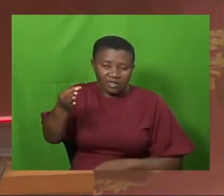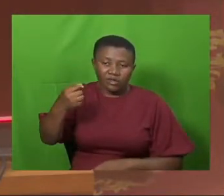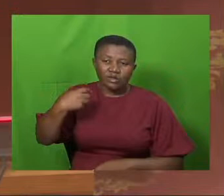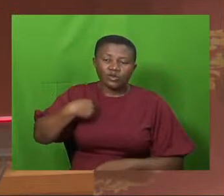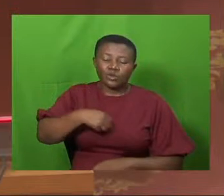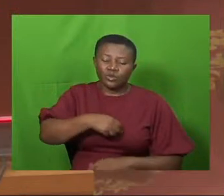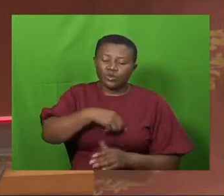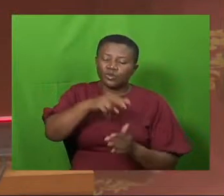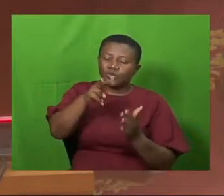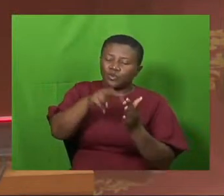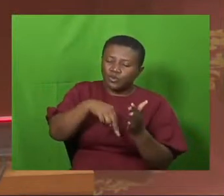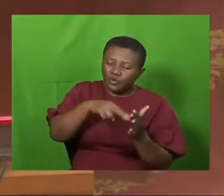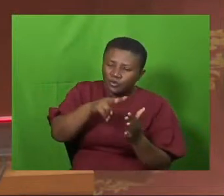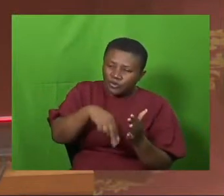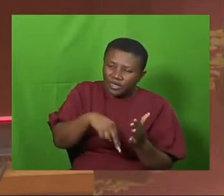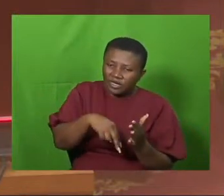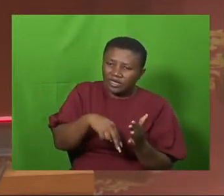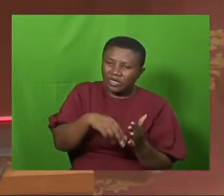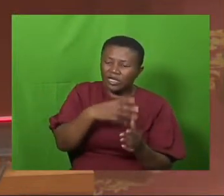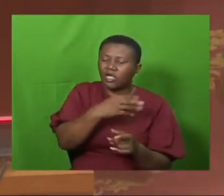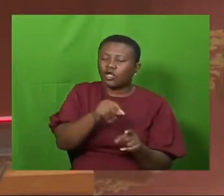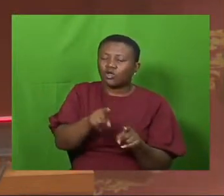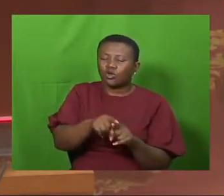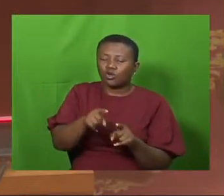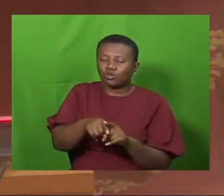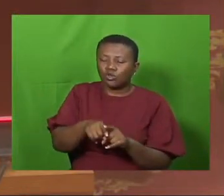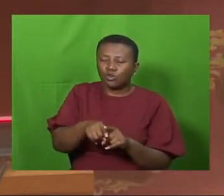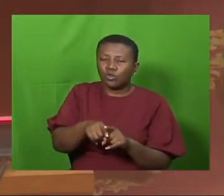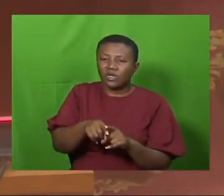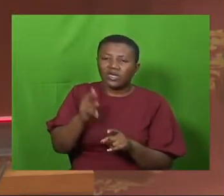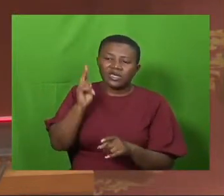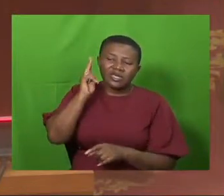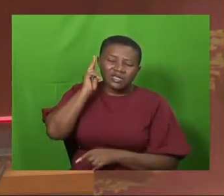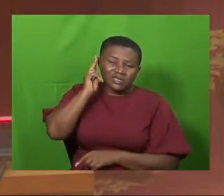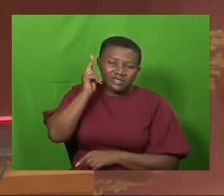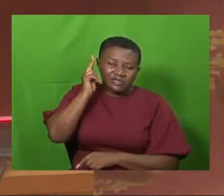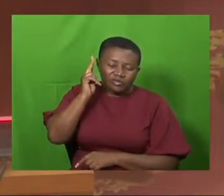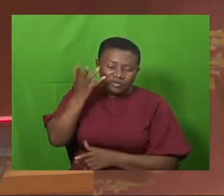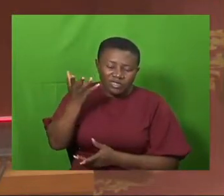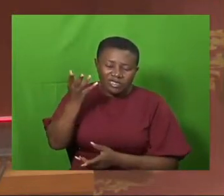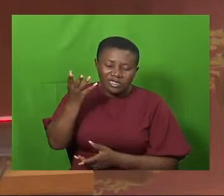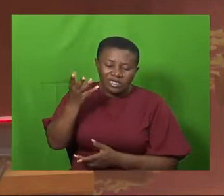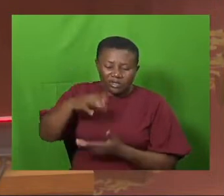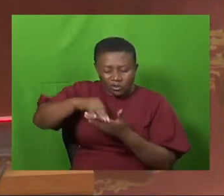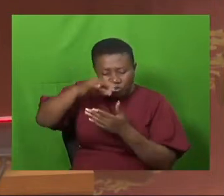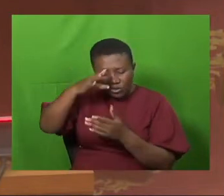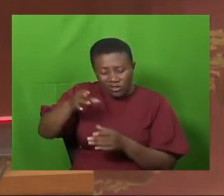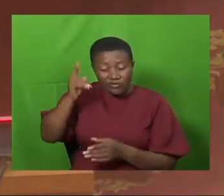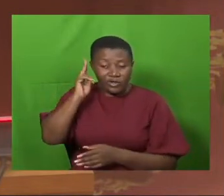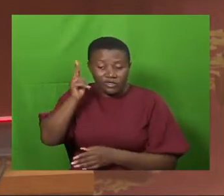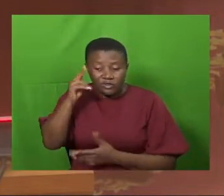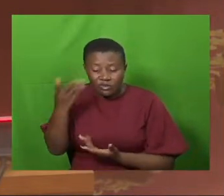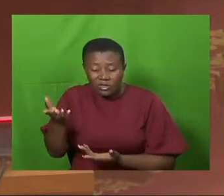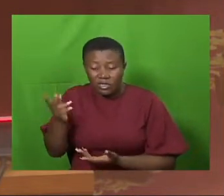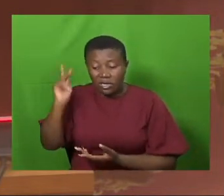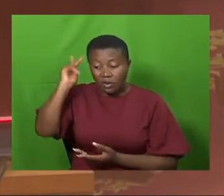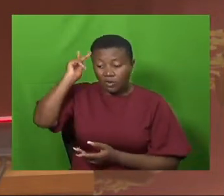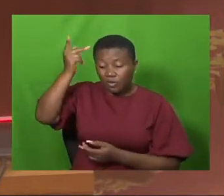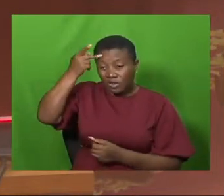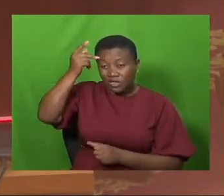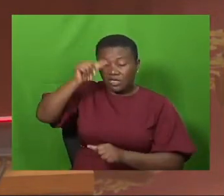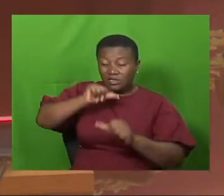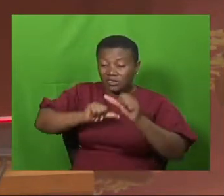history will read, so that students of political science and students of history and those who